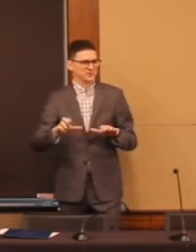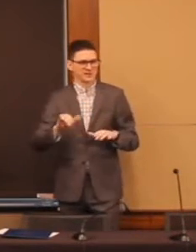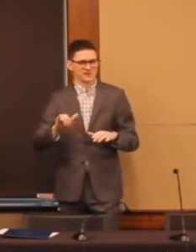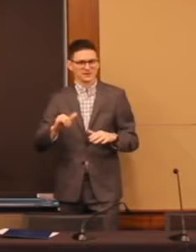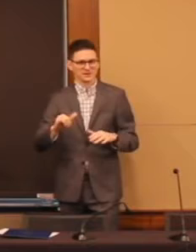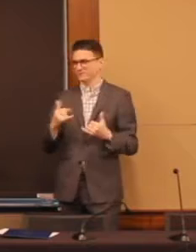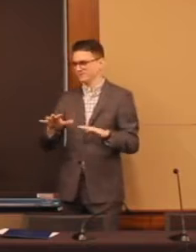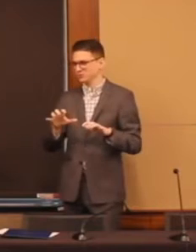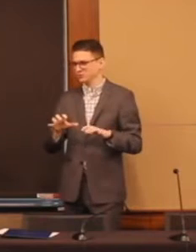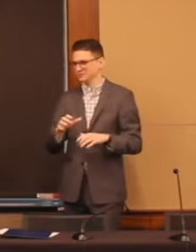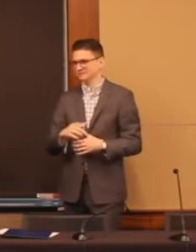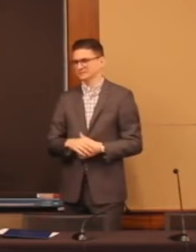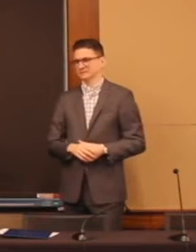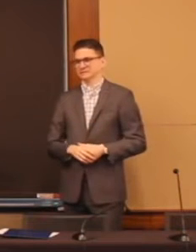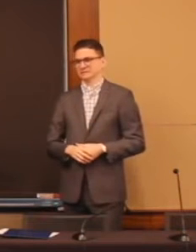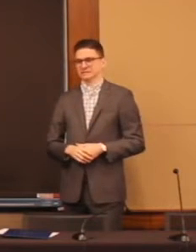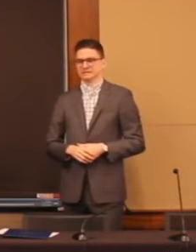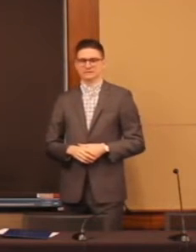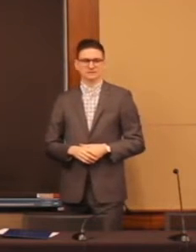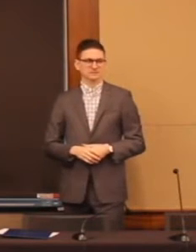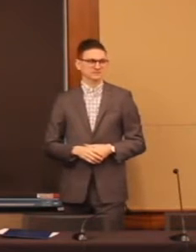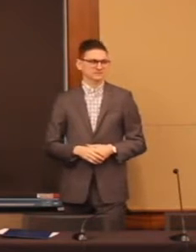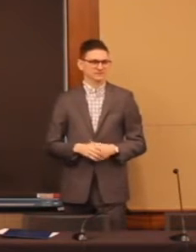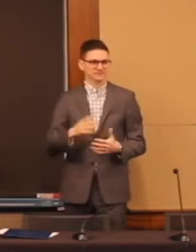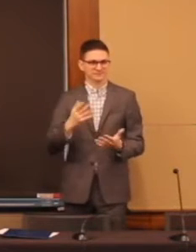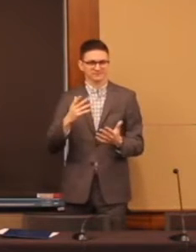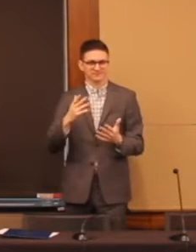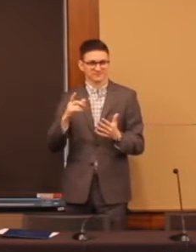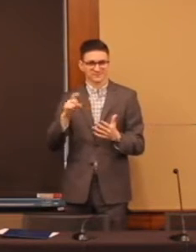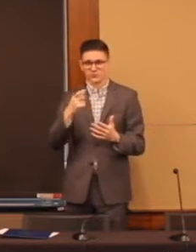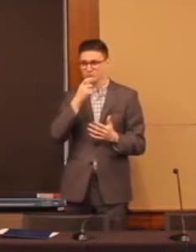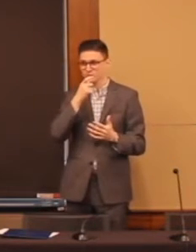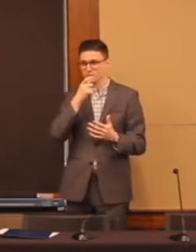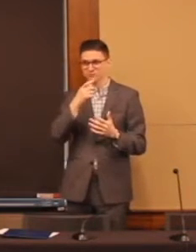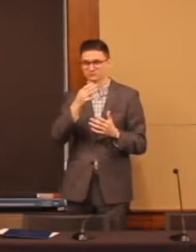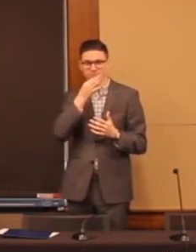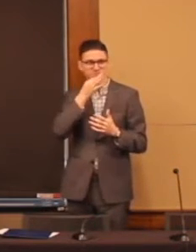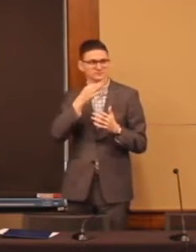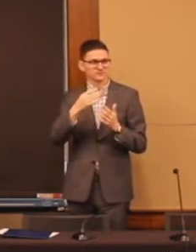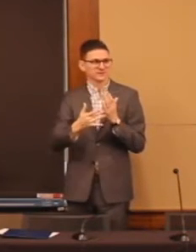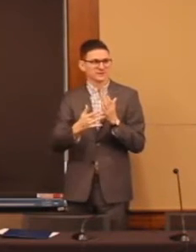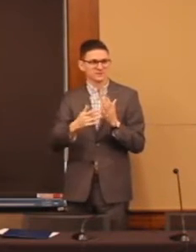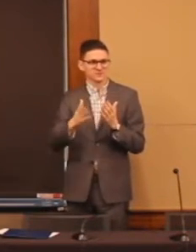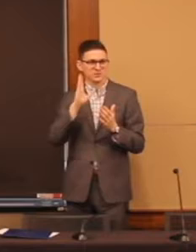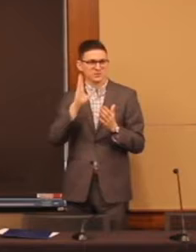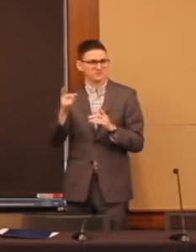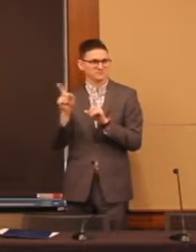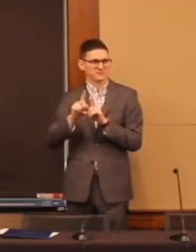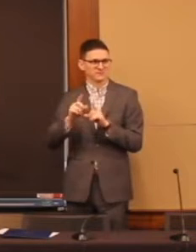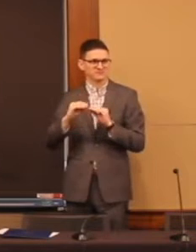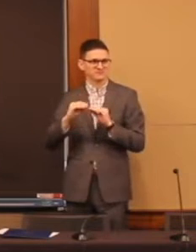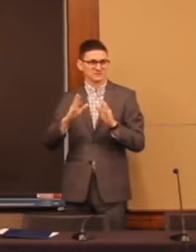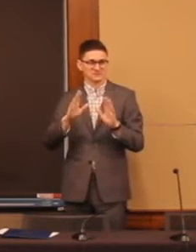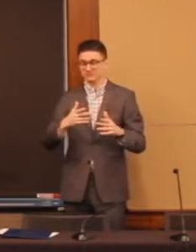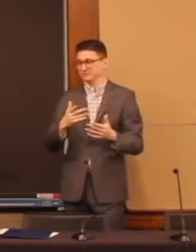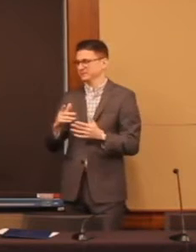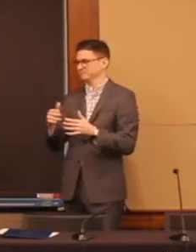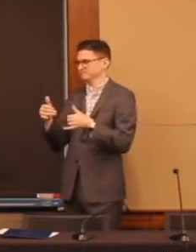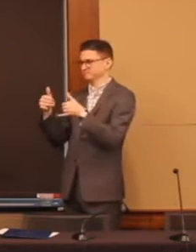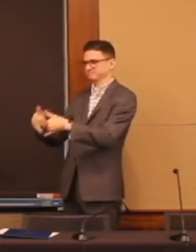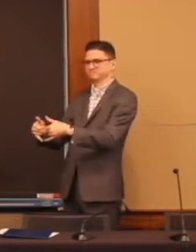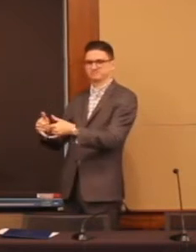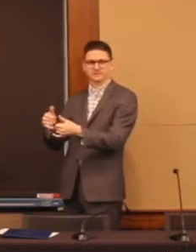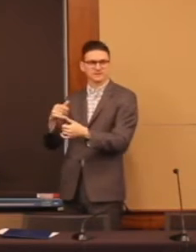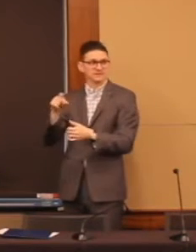frozen. So somebody who's more technology skilled will have to join me here to fix it. But this flag